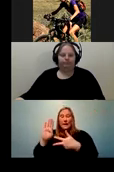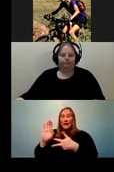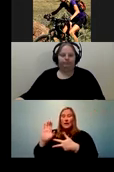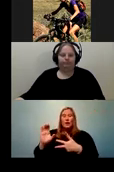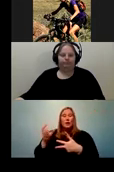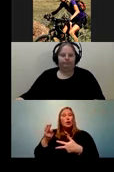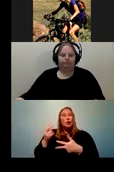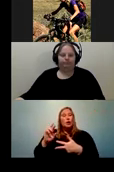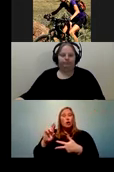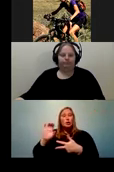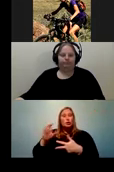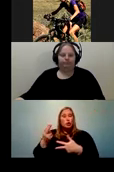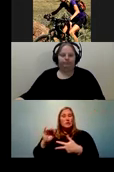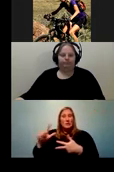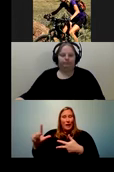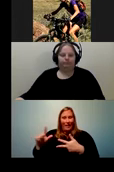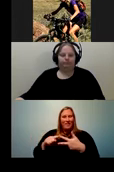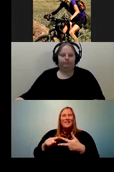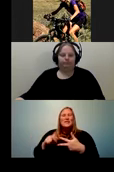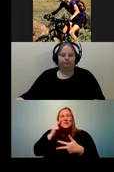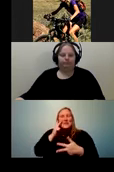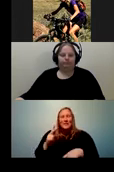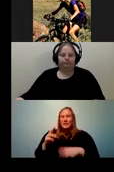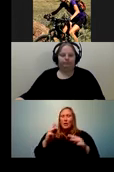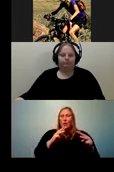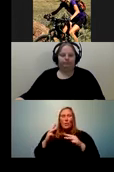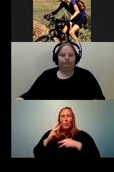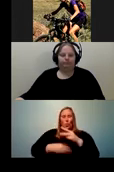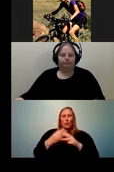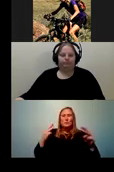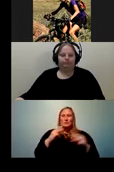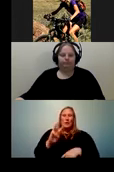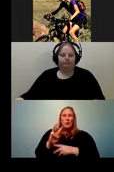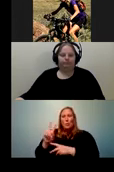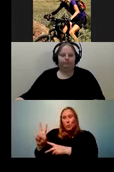So you're starting to see a World War II theme here, right? Winston Churchill